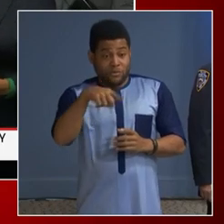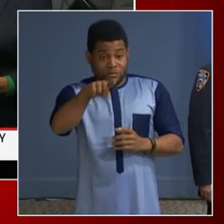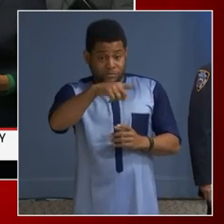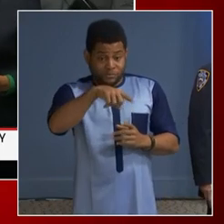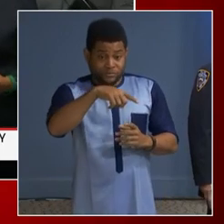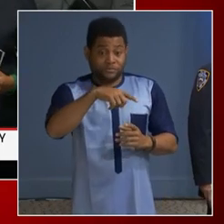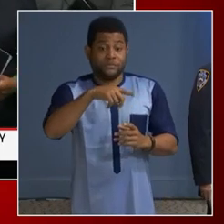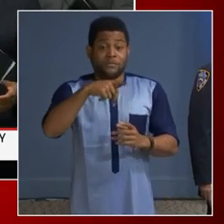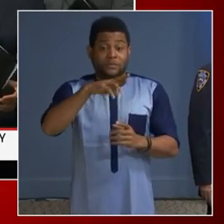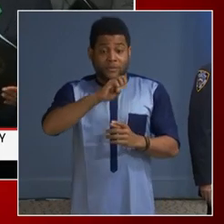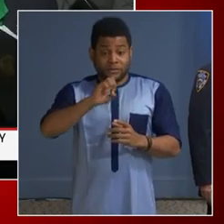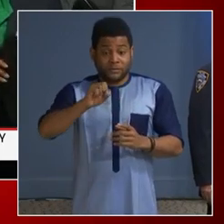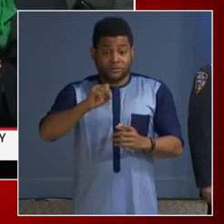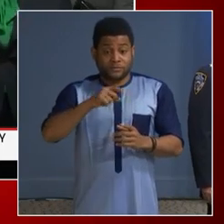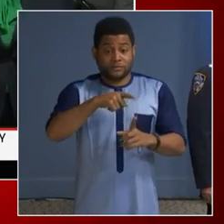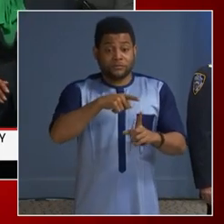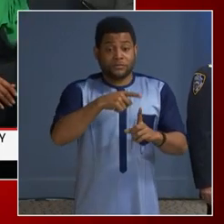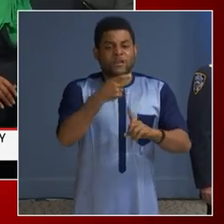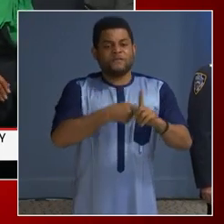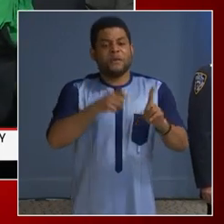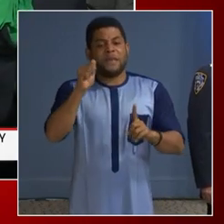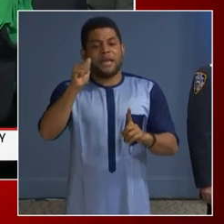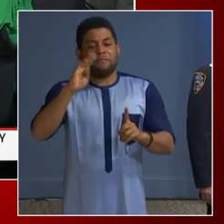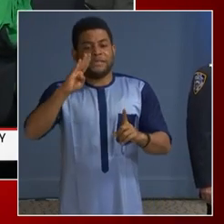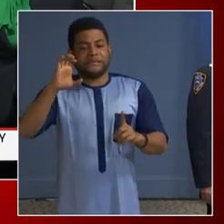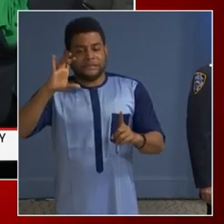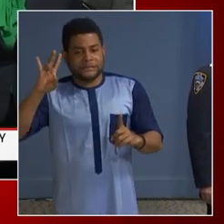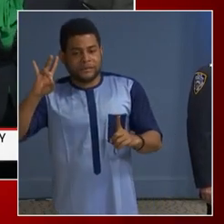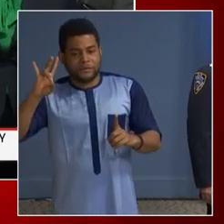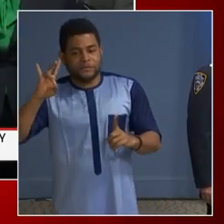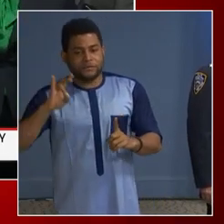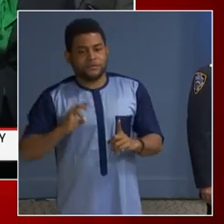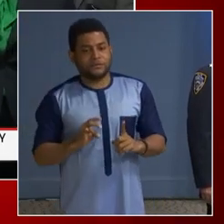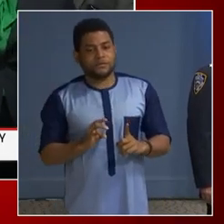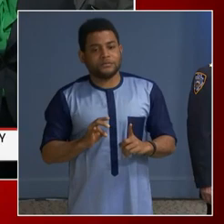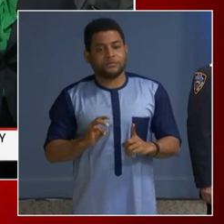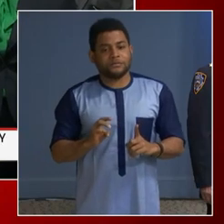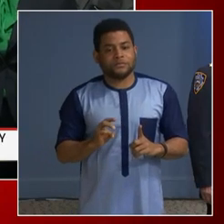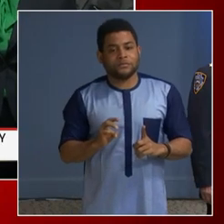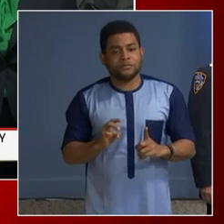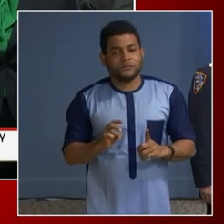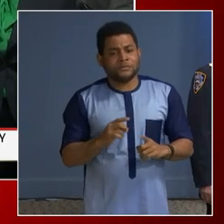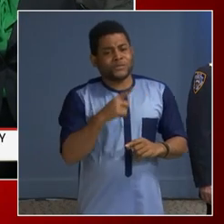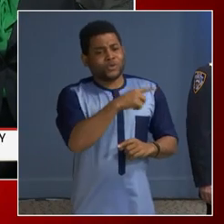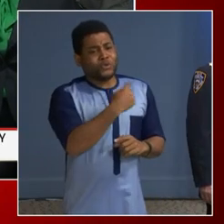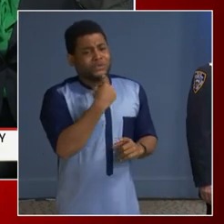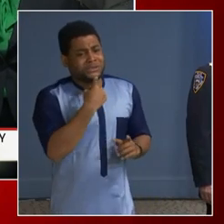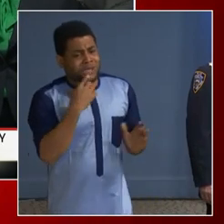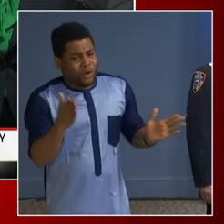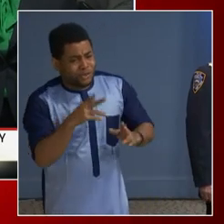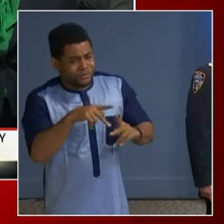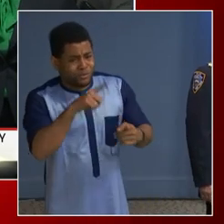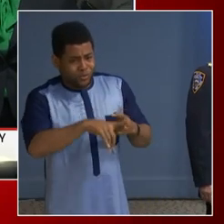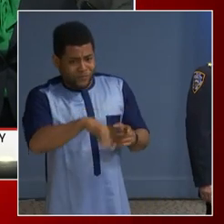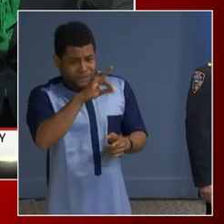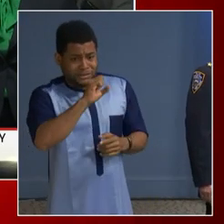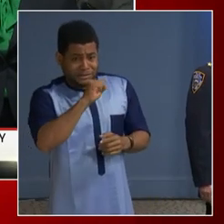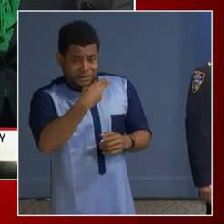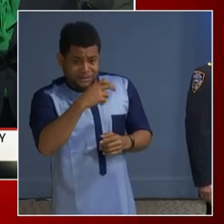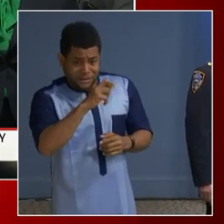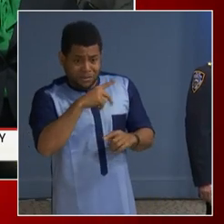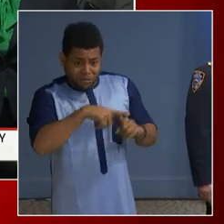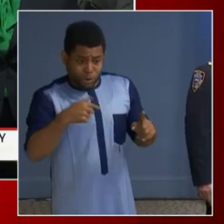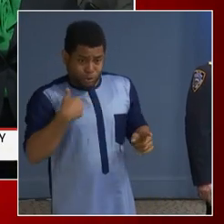Heather Kraft with ABC7. This question is for Mayor Bowser or Chief Conte. You said you're encouraging people to seek shelter, but we also know there are